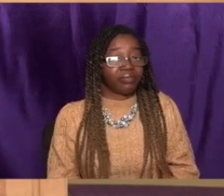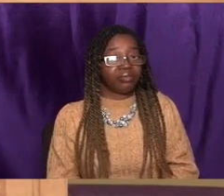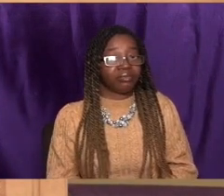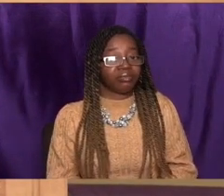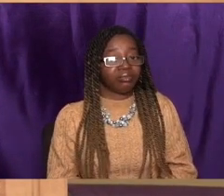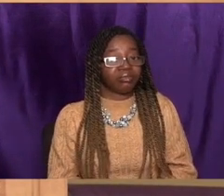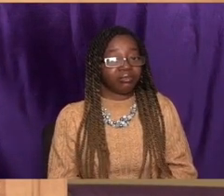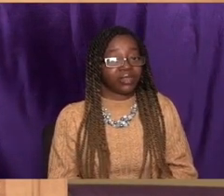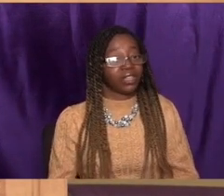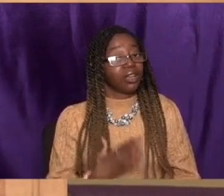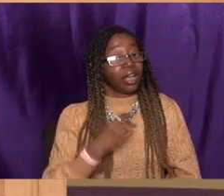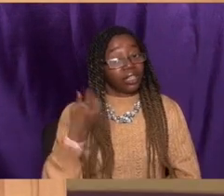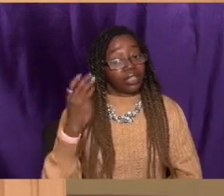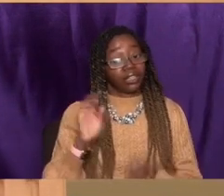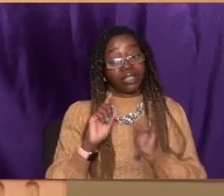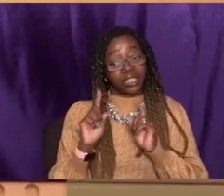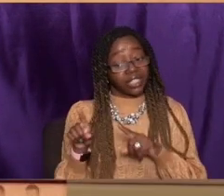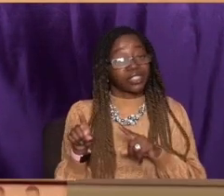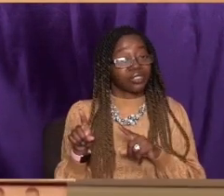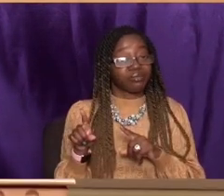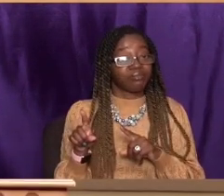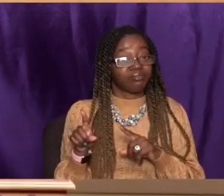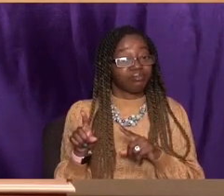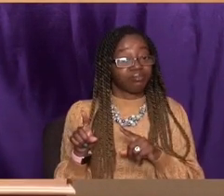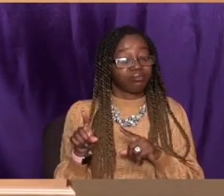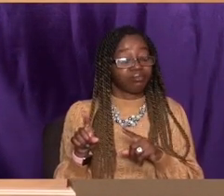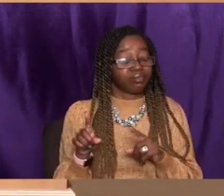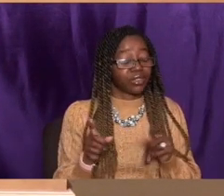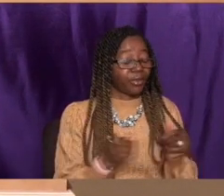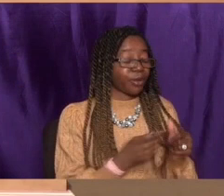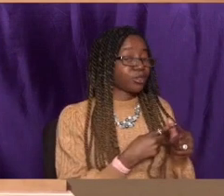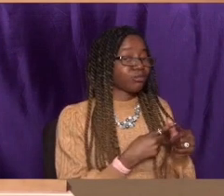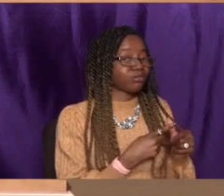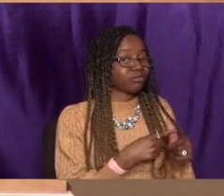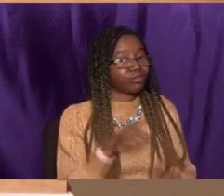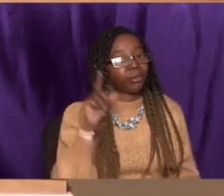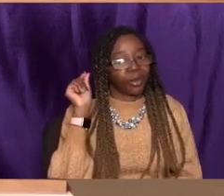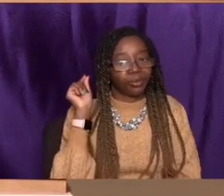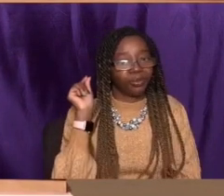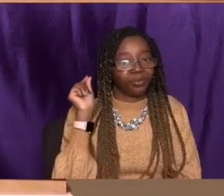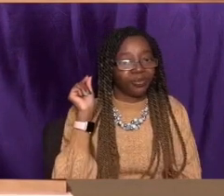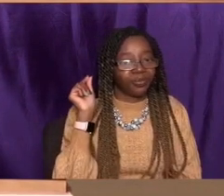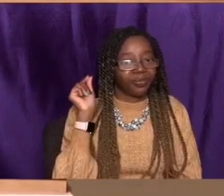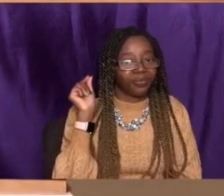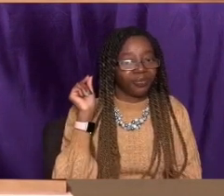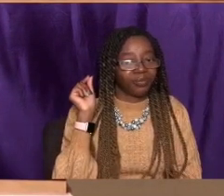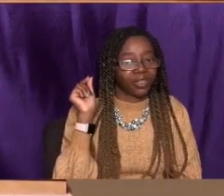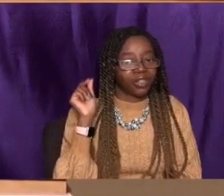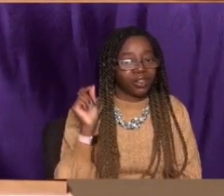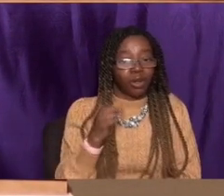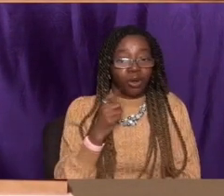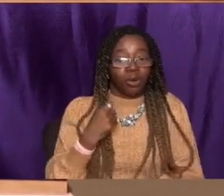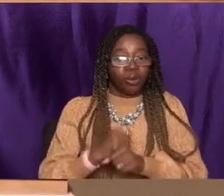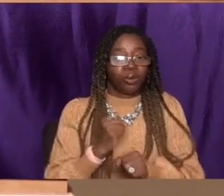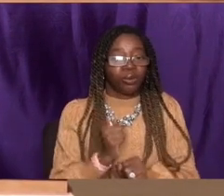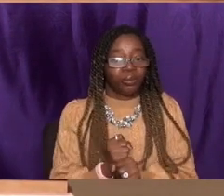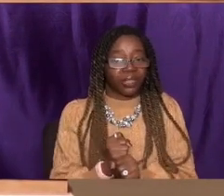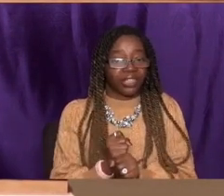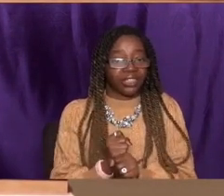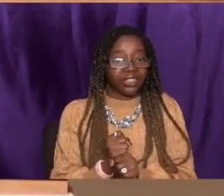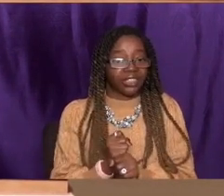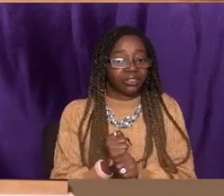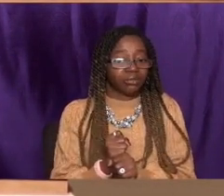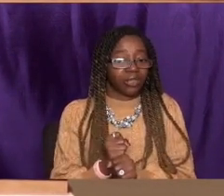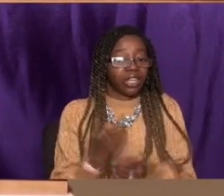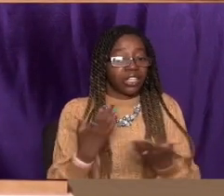But I like God's answer here. It's in the 11th verse. Mo, who makes mouths?